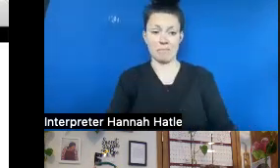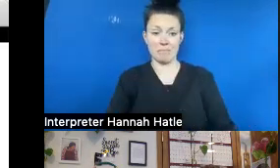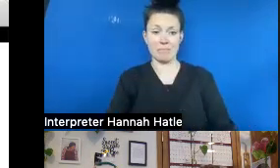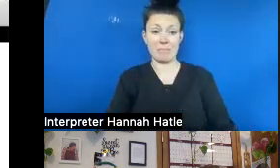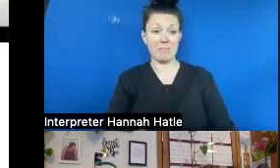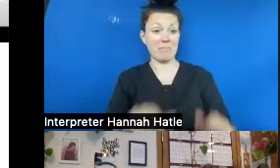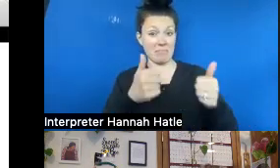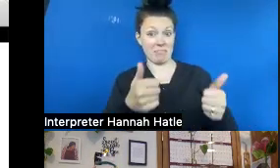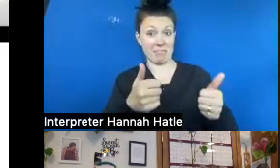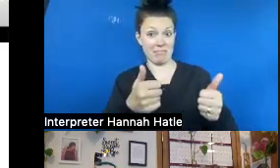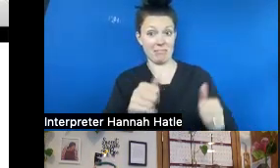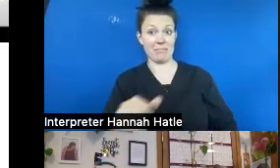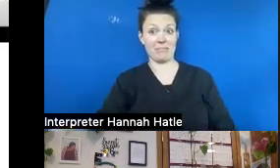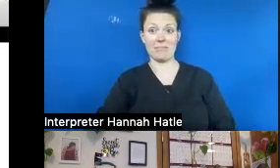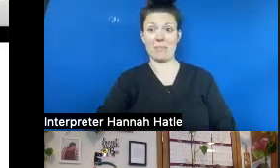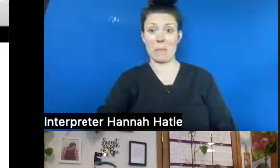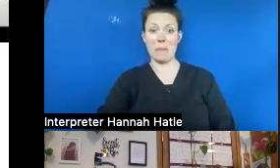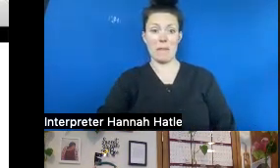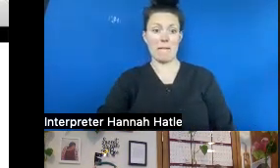is that good? Okay.